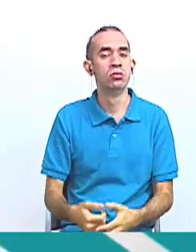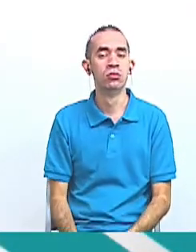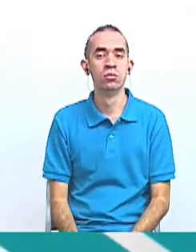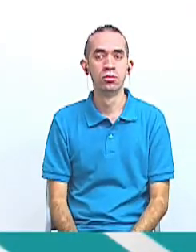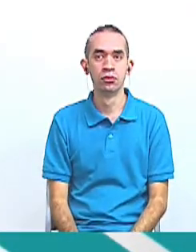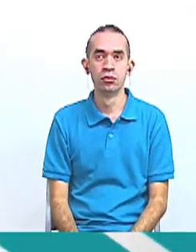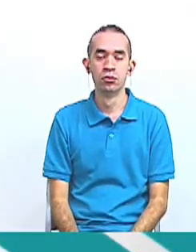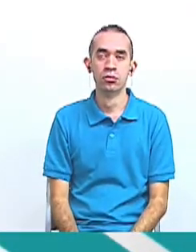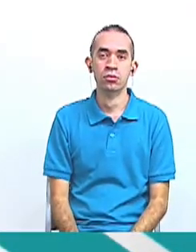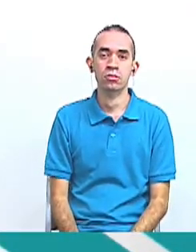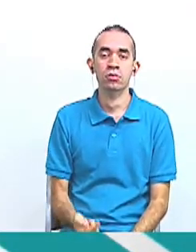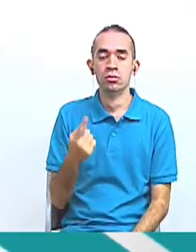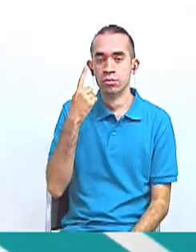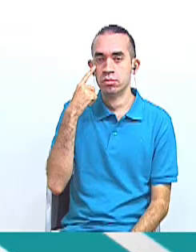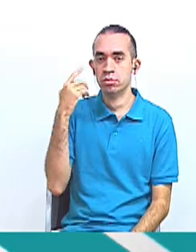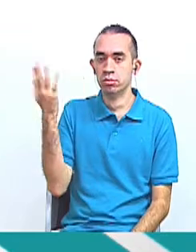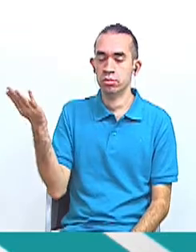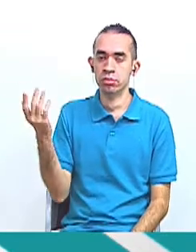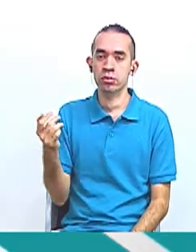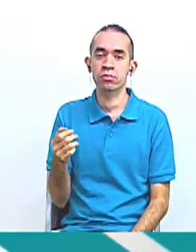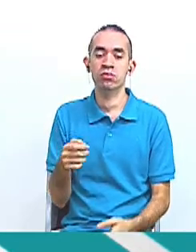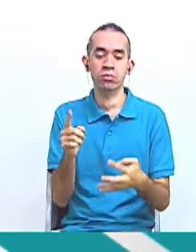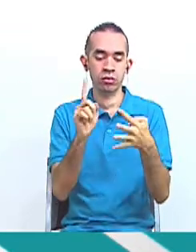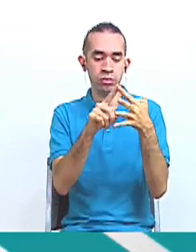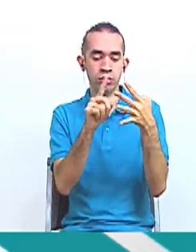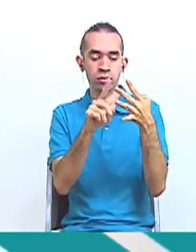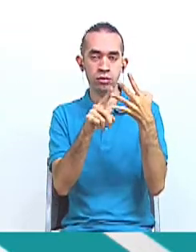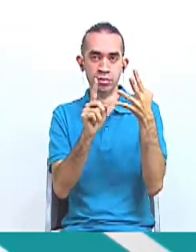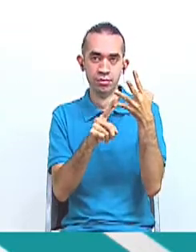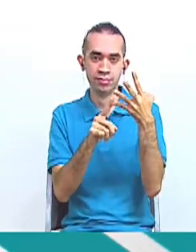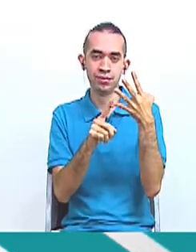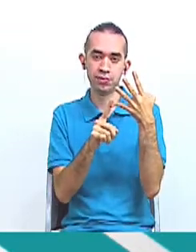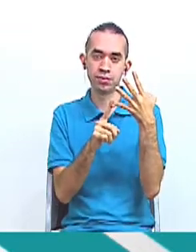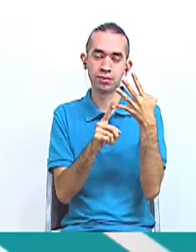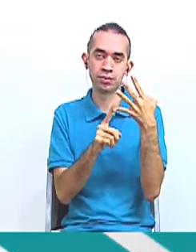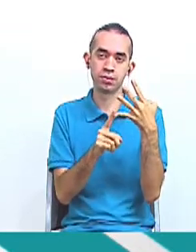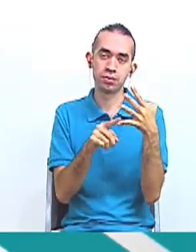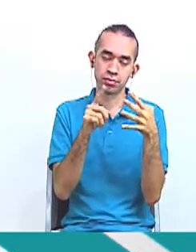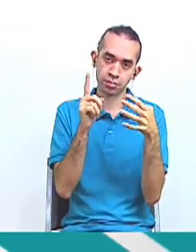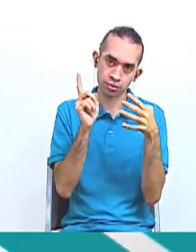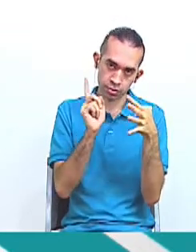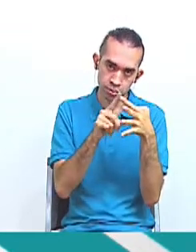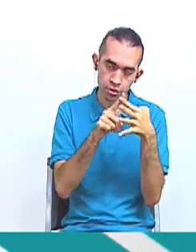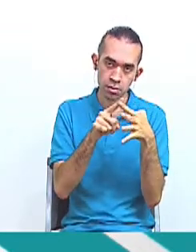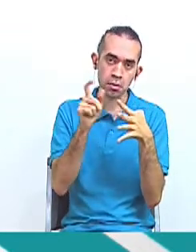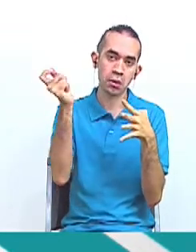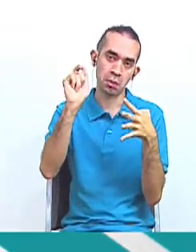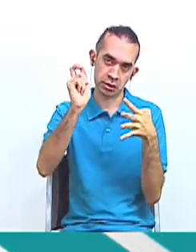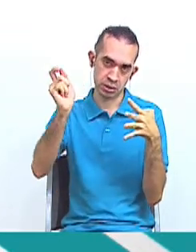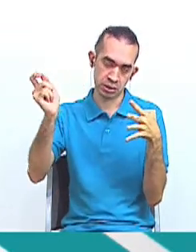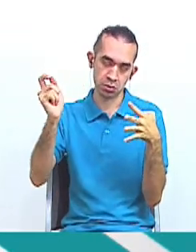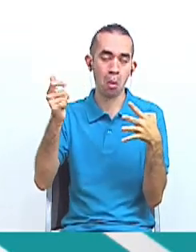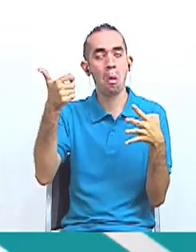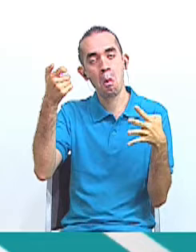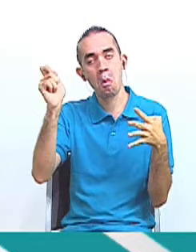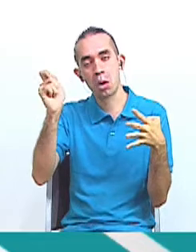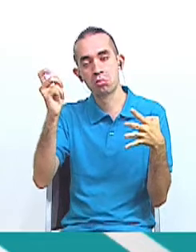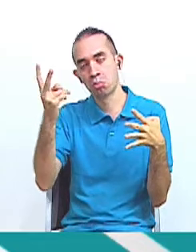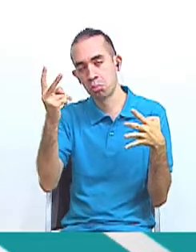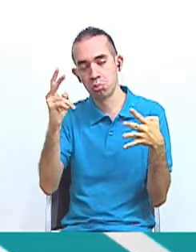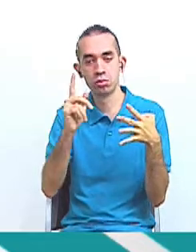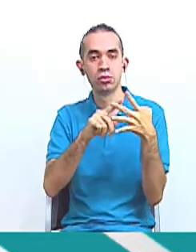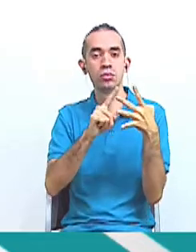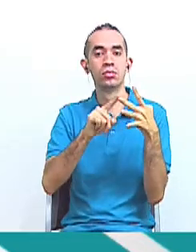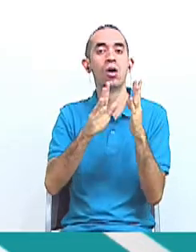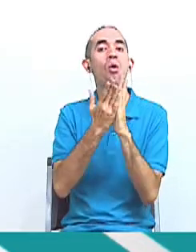all right? So here we have 4 very important materials. We need a pencil, or you can use a pen. We need a